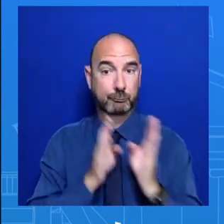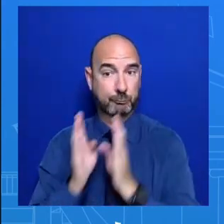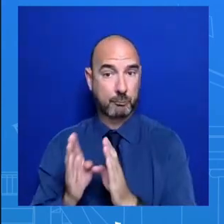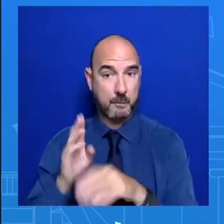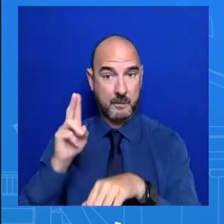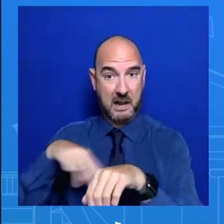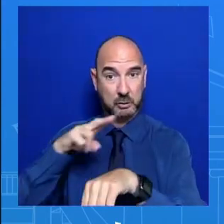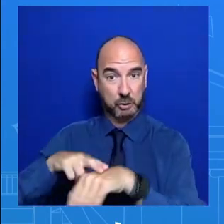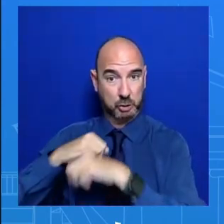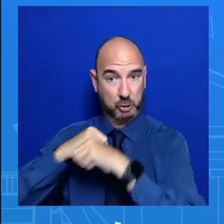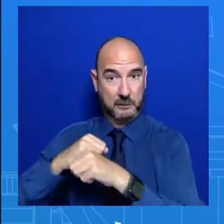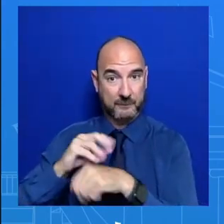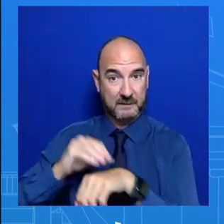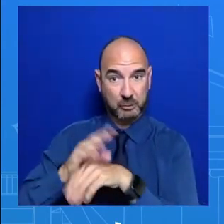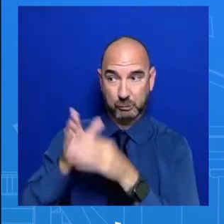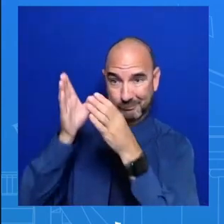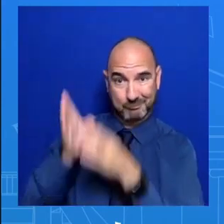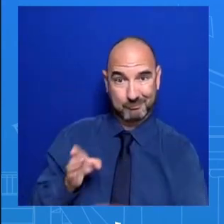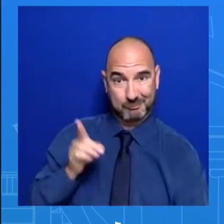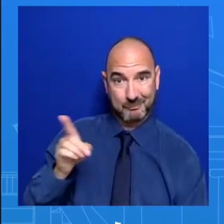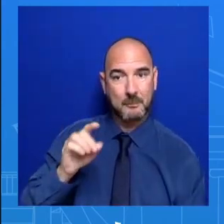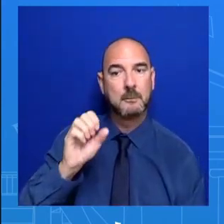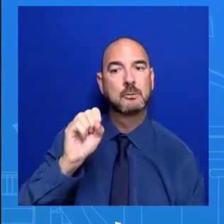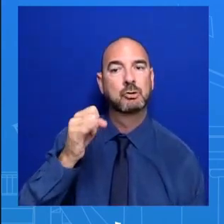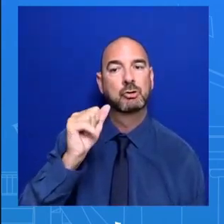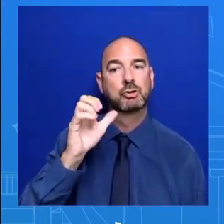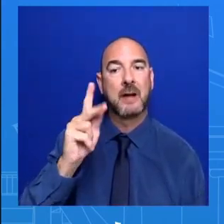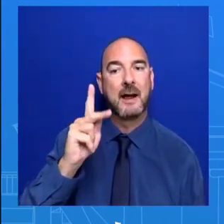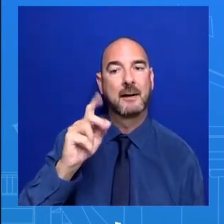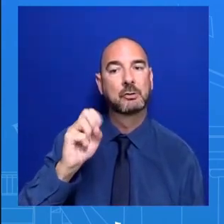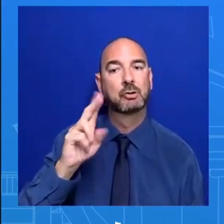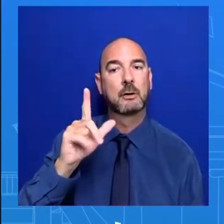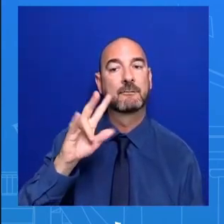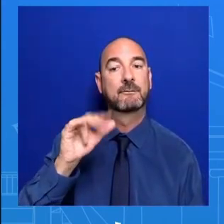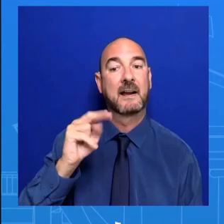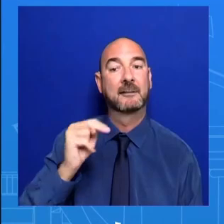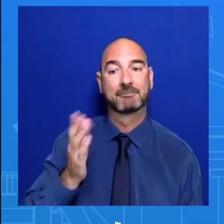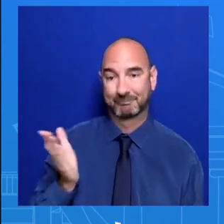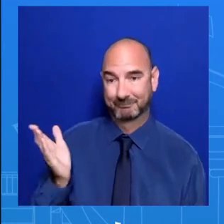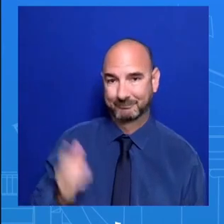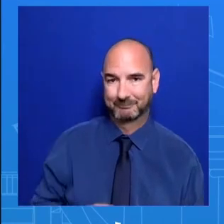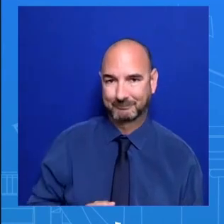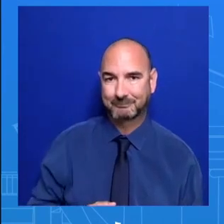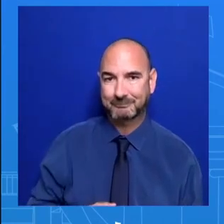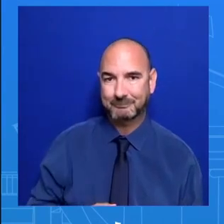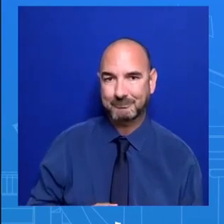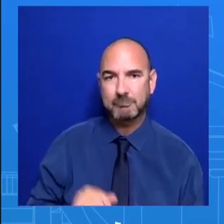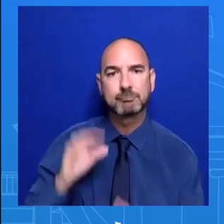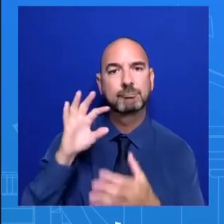tomorrow with the Kenyan president, or today. Remember what you wanted to say, Jake?